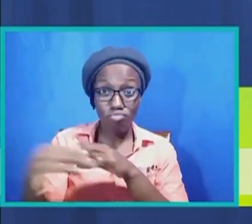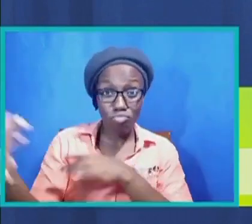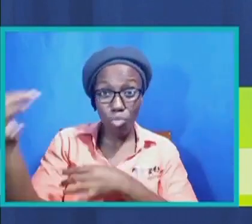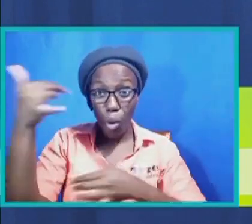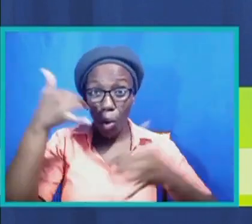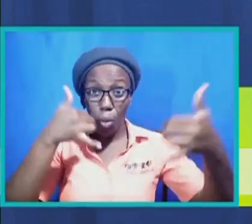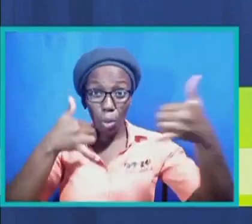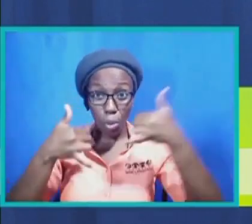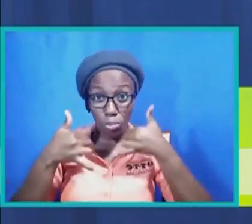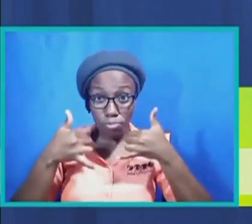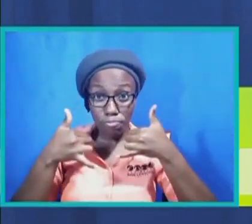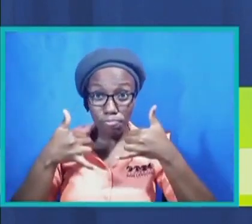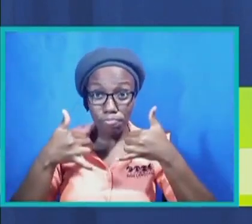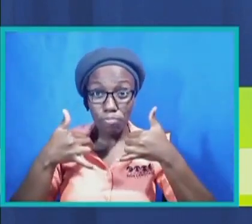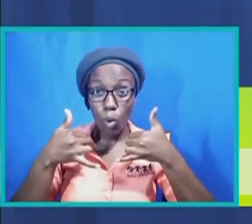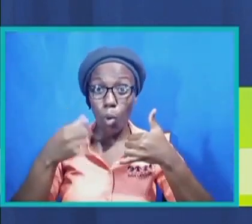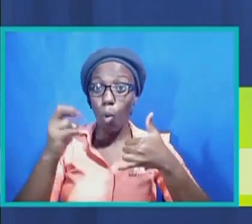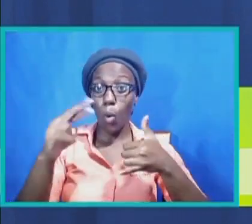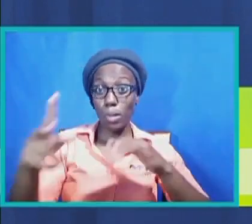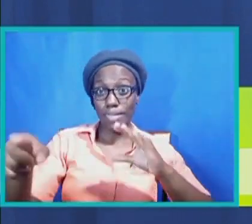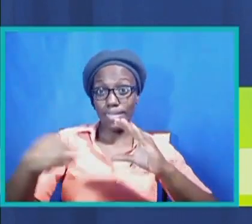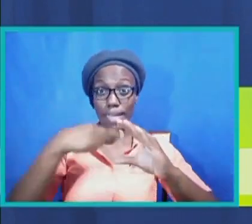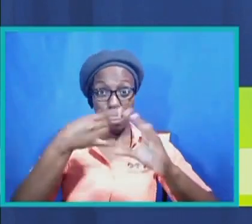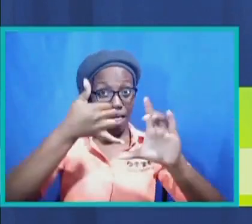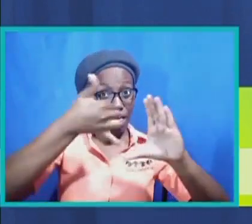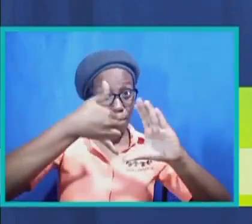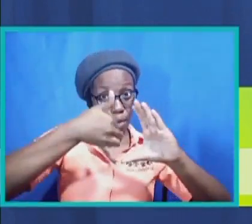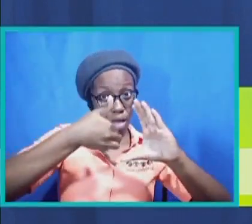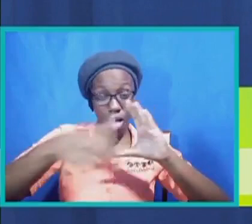622-4010, sent us messages via WhatsApp on